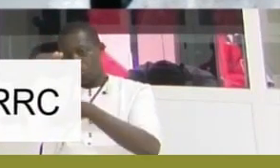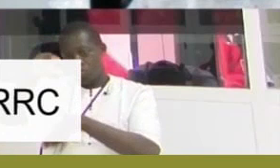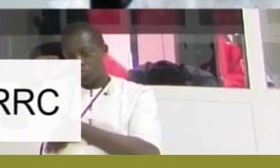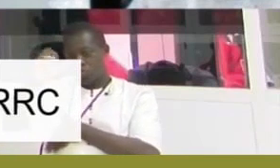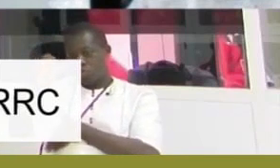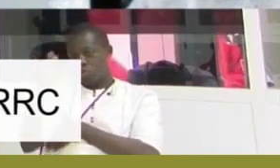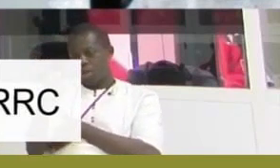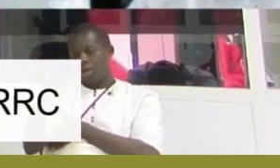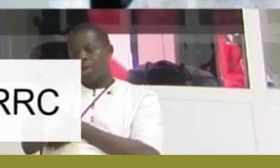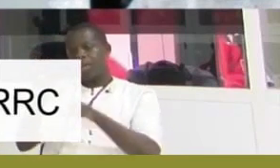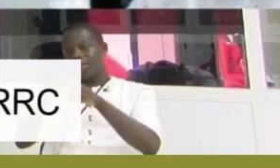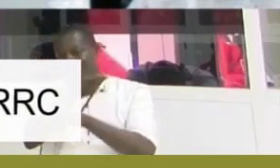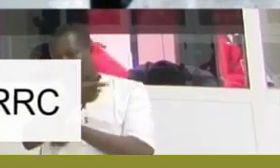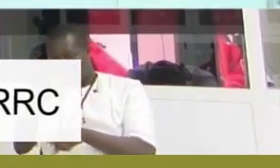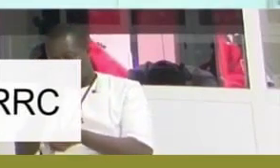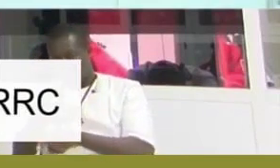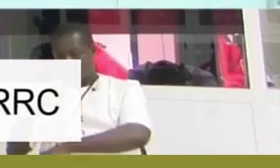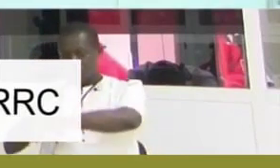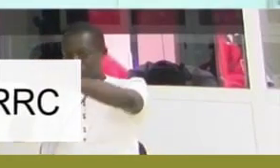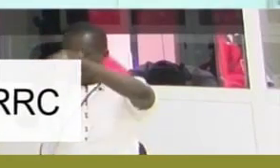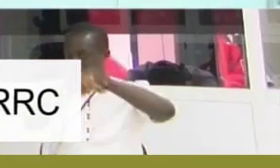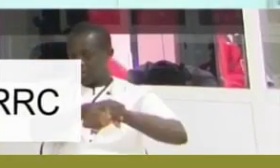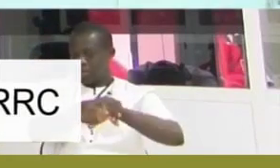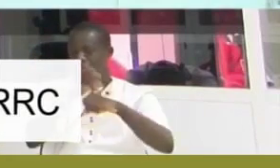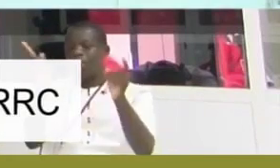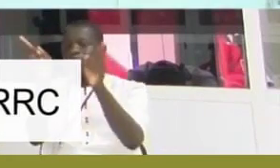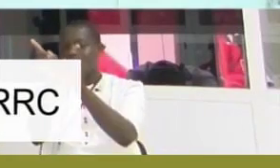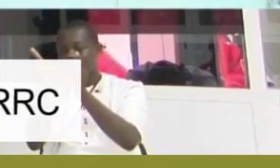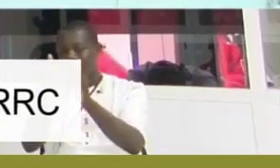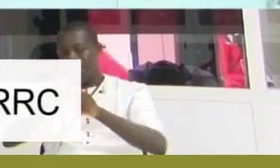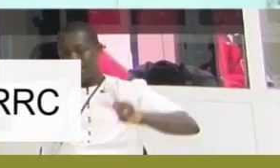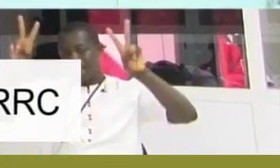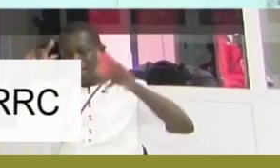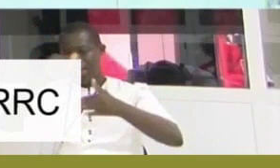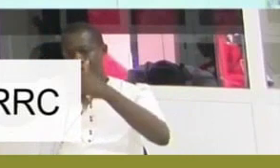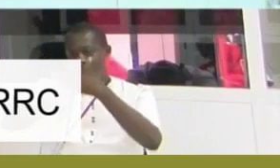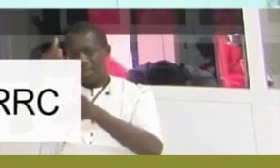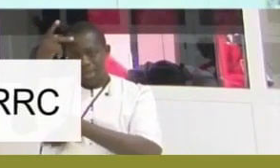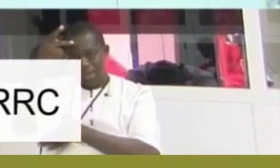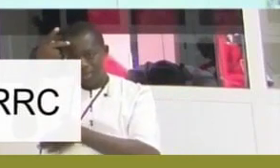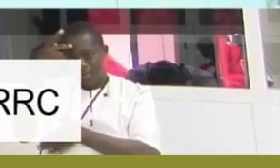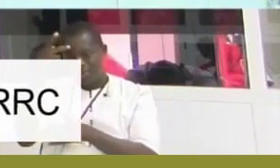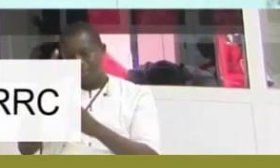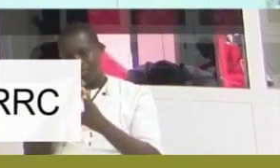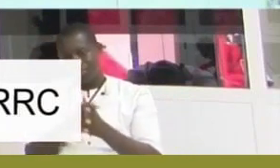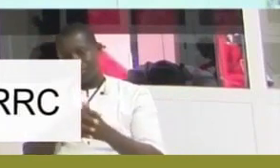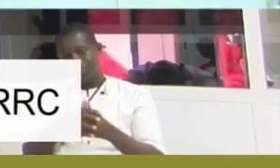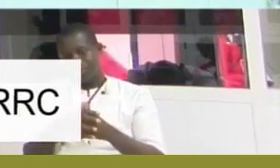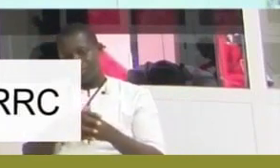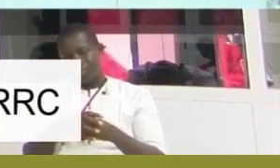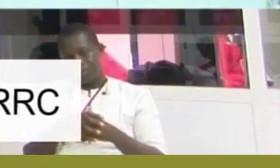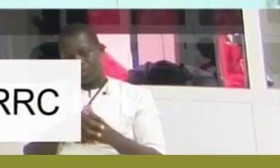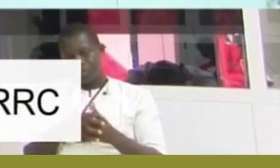to be in the country to topple the government of former President Yahya Jammeh. According to him, 2 men were arrested and